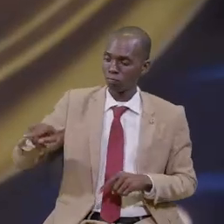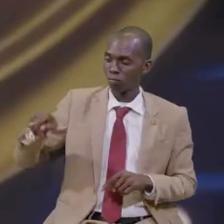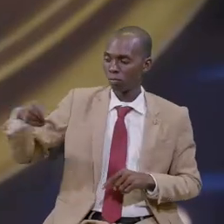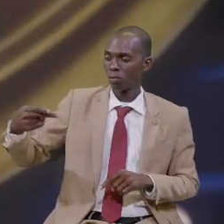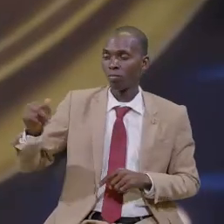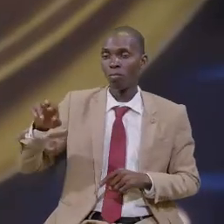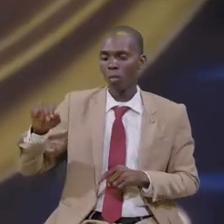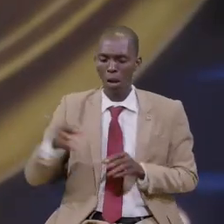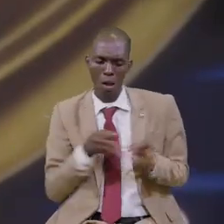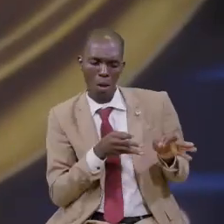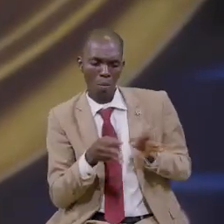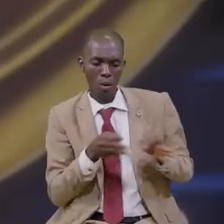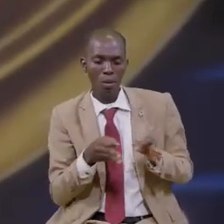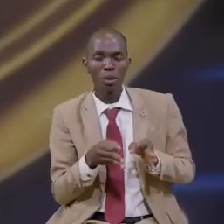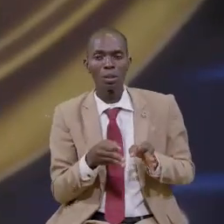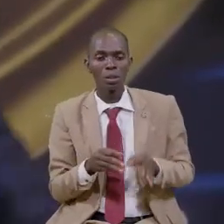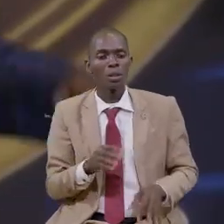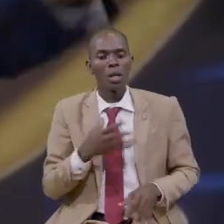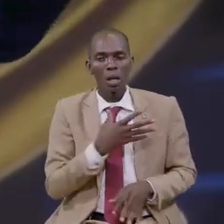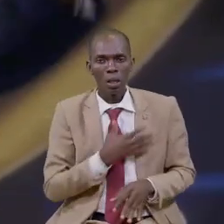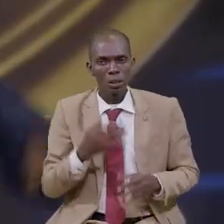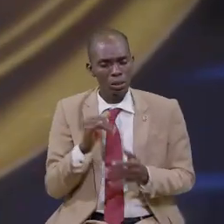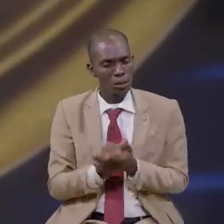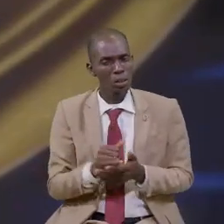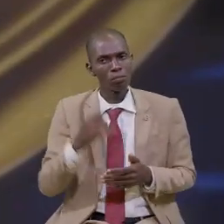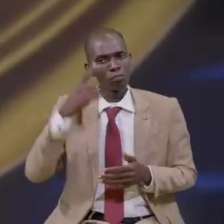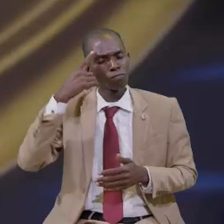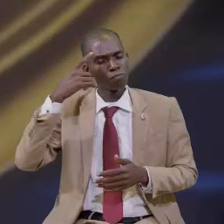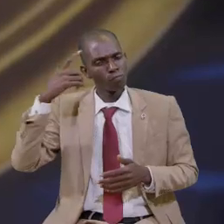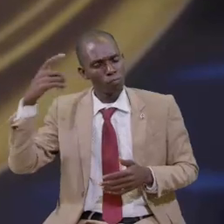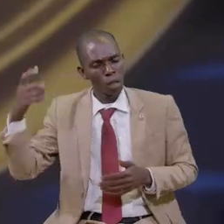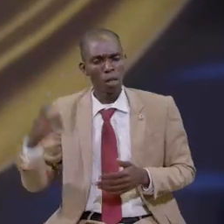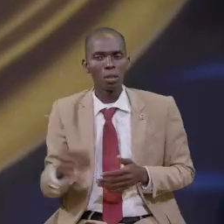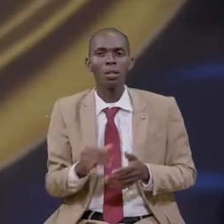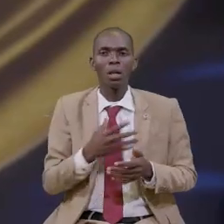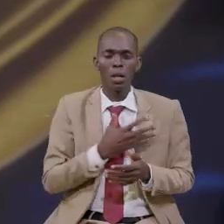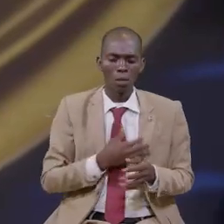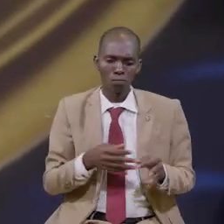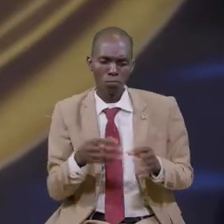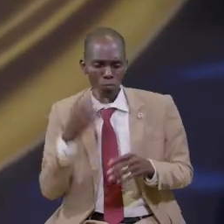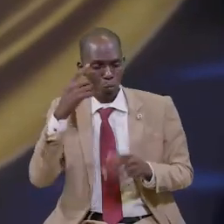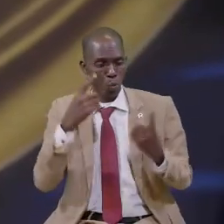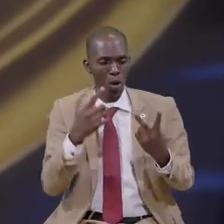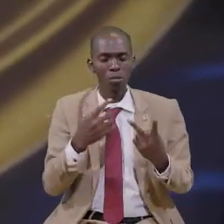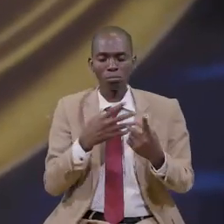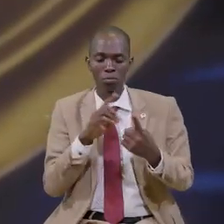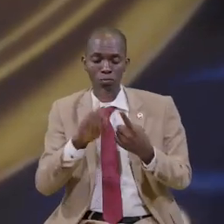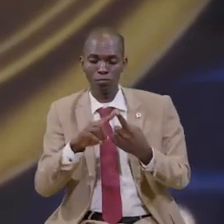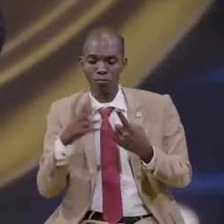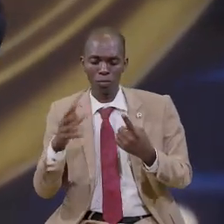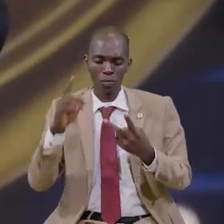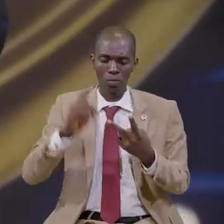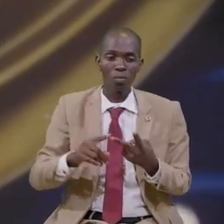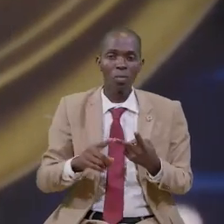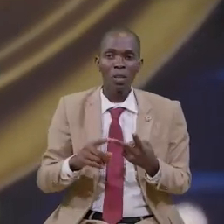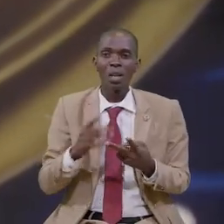said, there are two. One, he related it. Second, he related it. And without Joseph